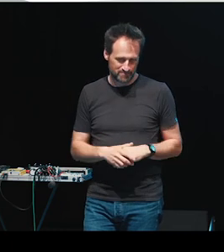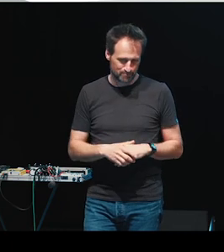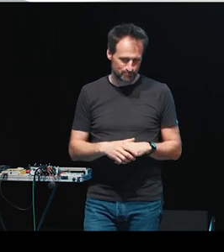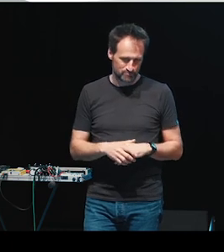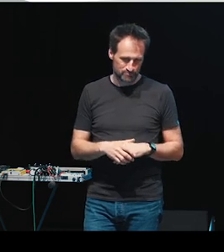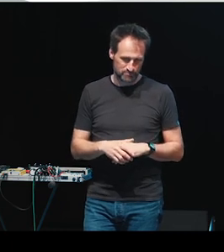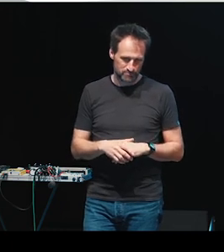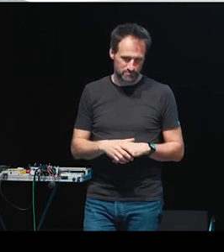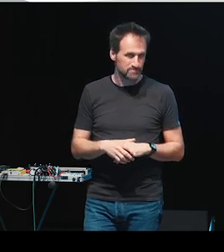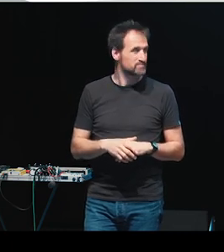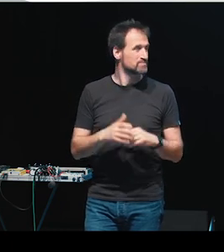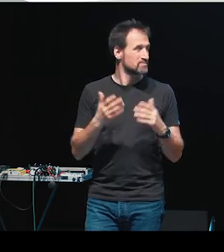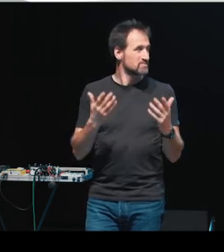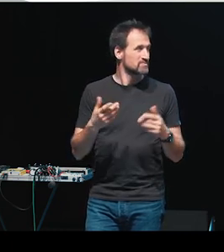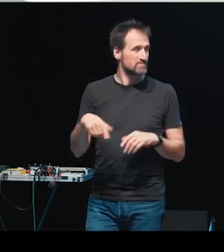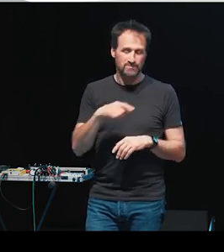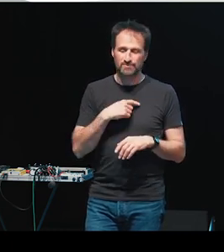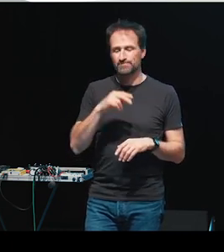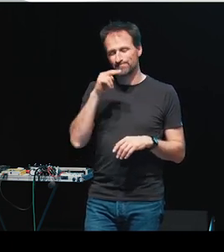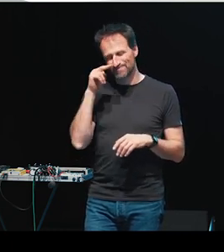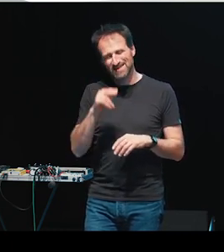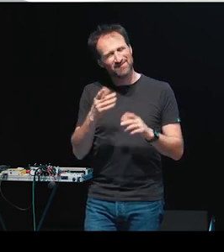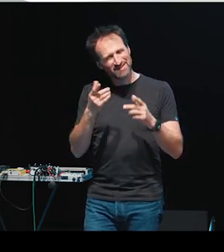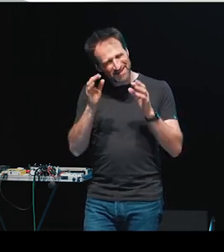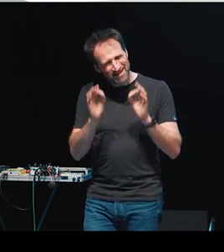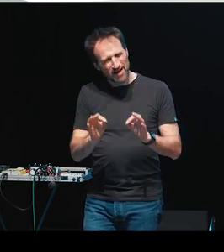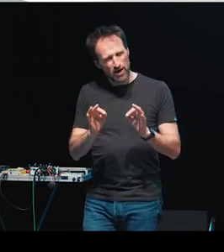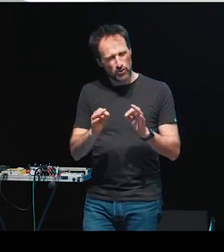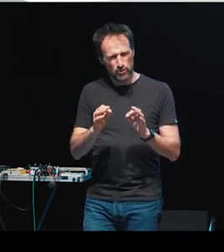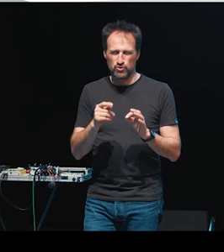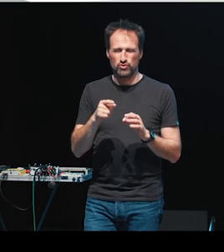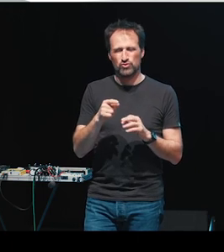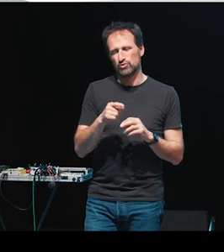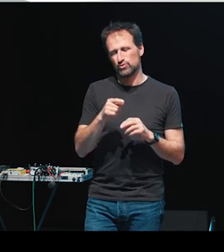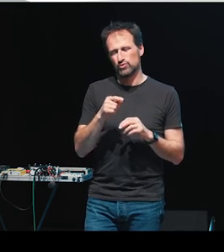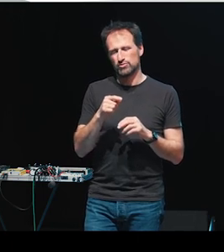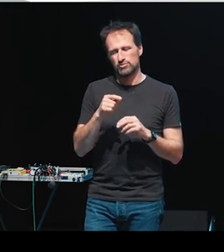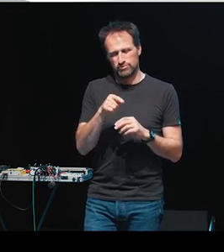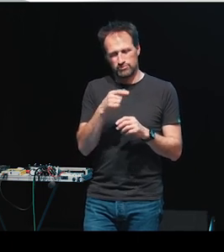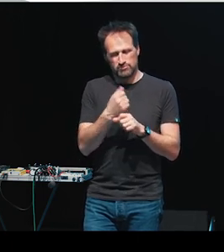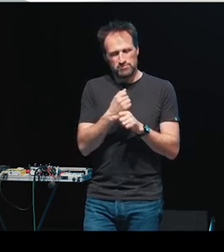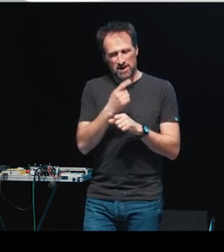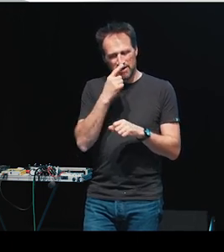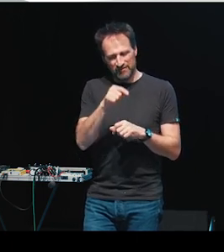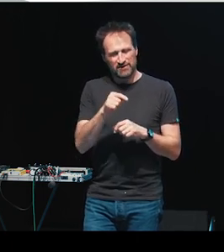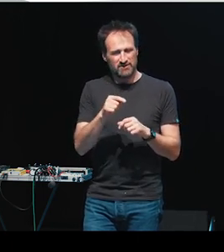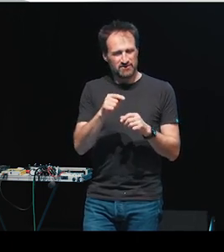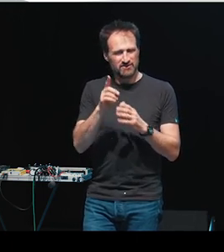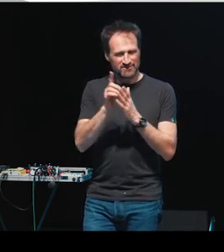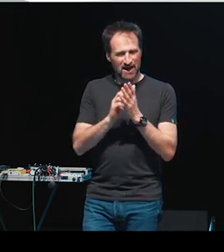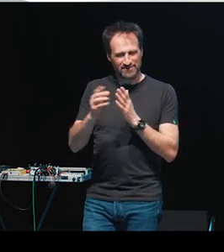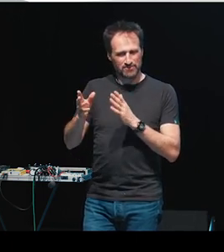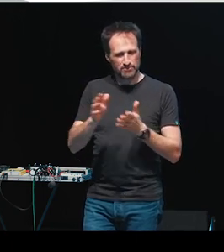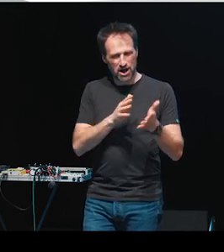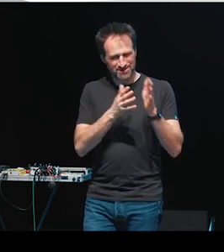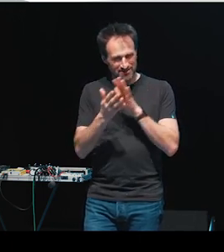So a closer look at what the multi-part HTTP response looks like. It's instead of this one single request with a single JSON object,